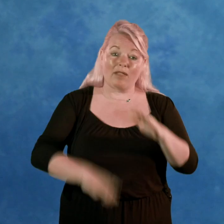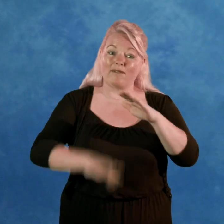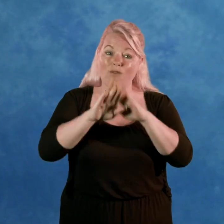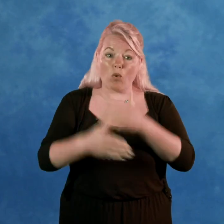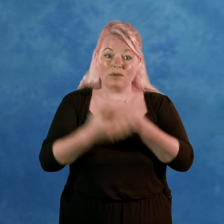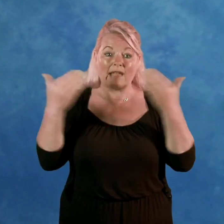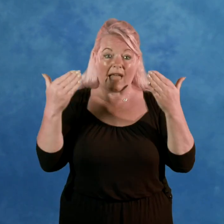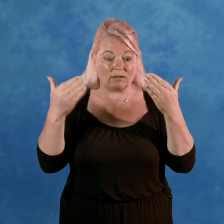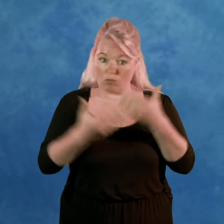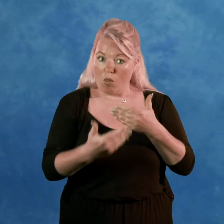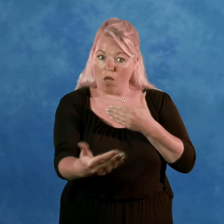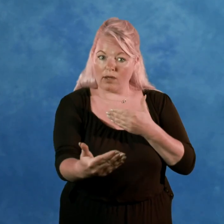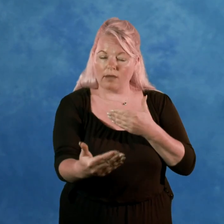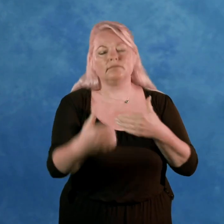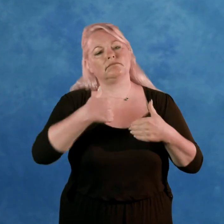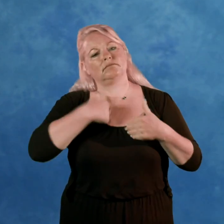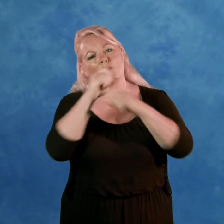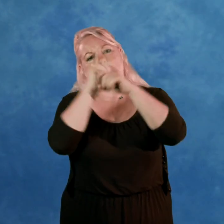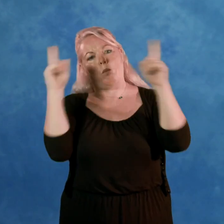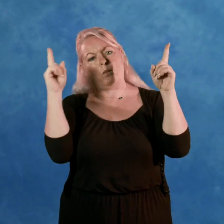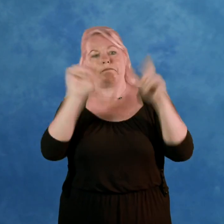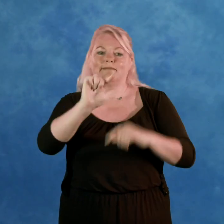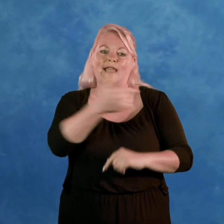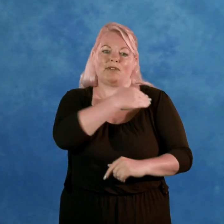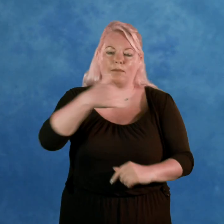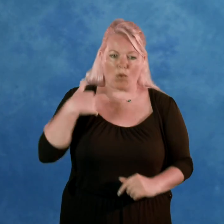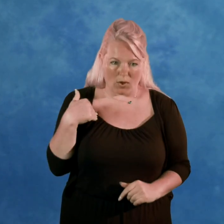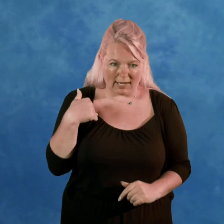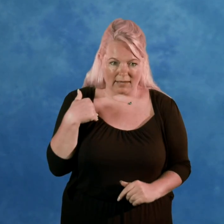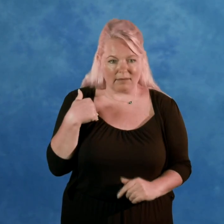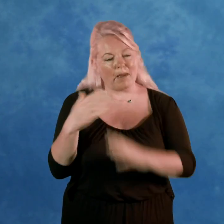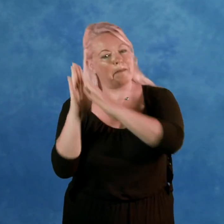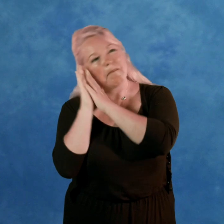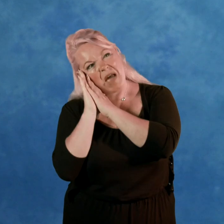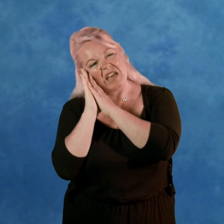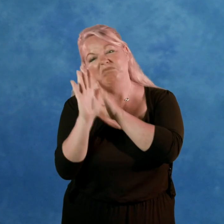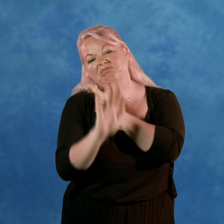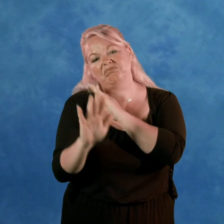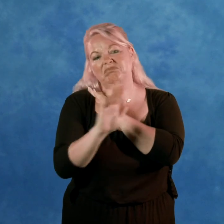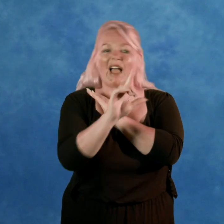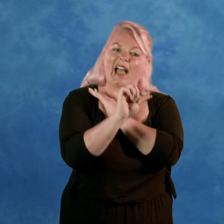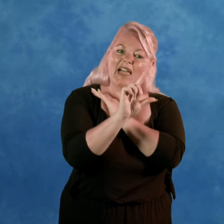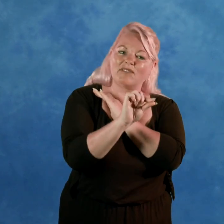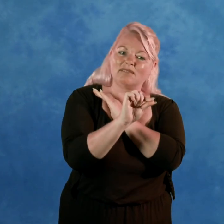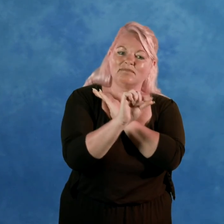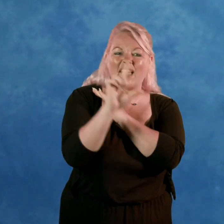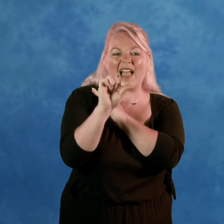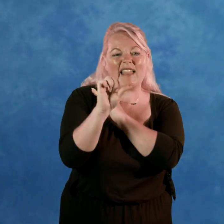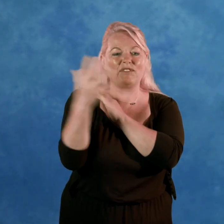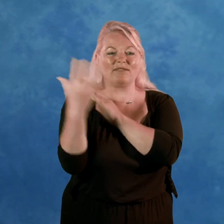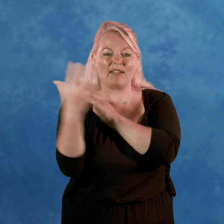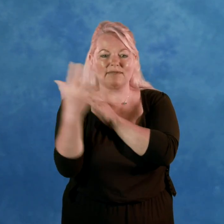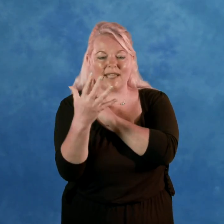more. I get up on average around 7 in the morning, go to bed about